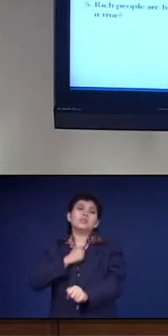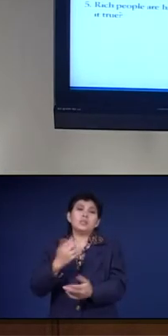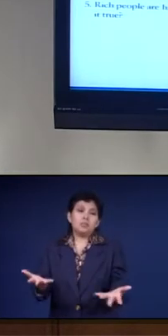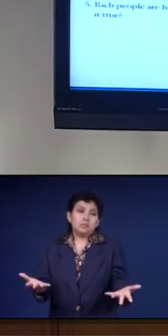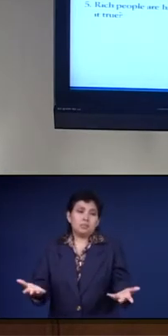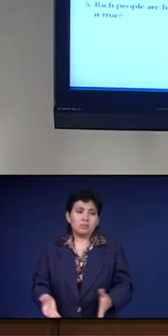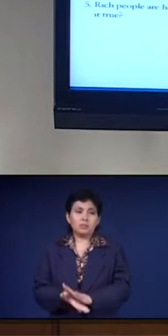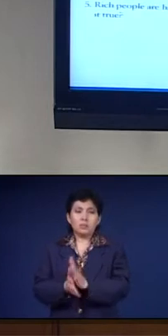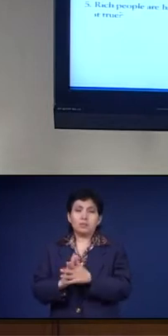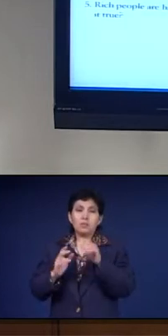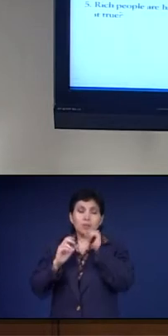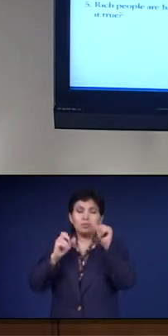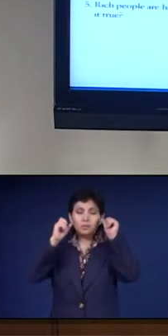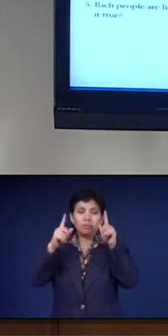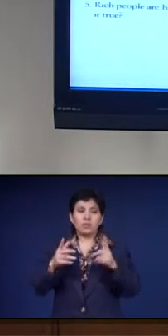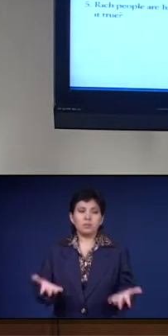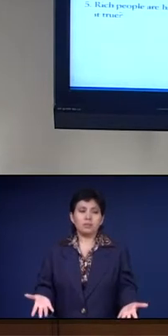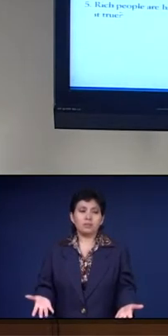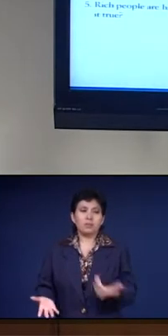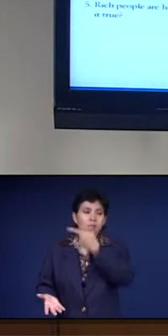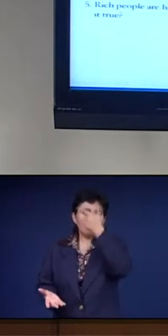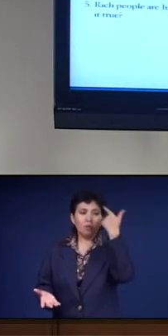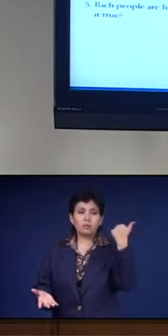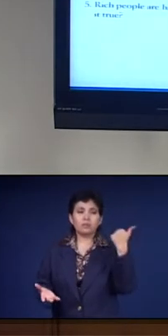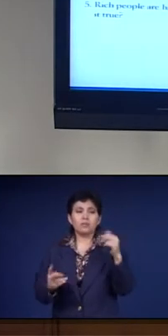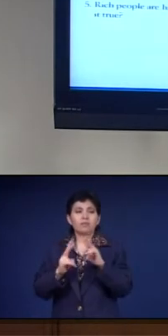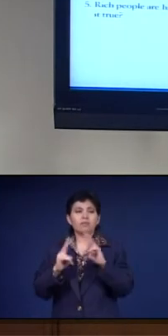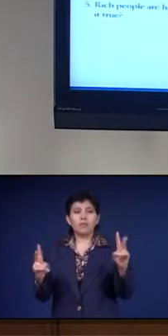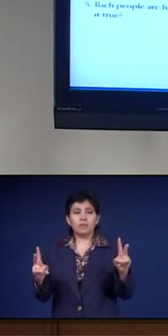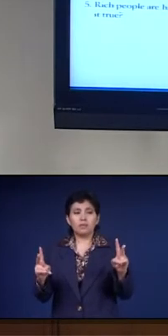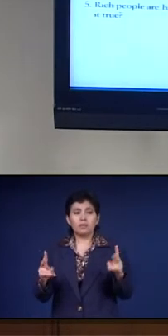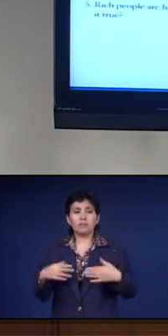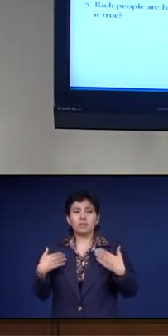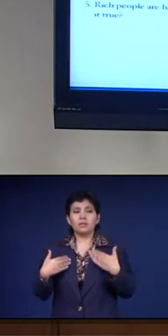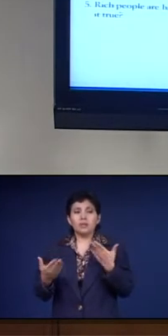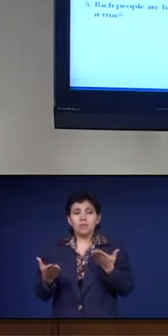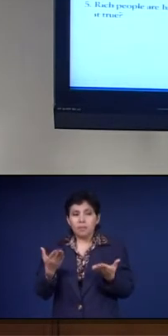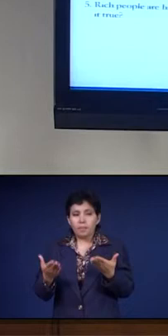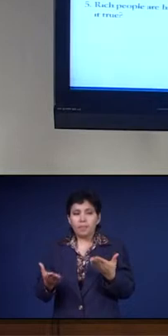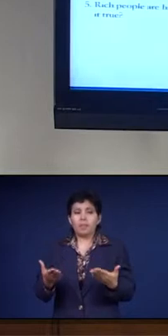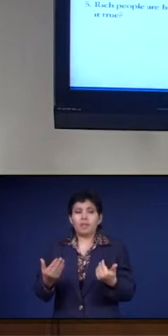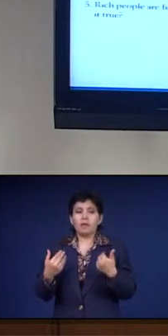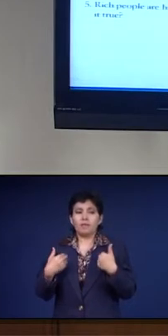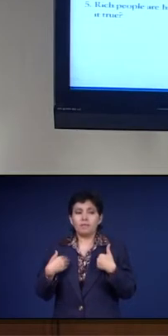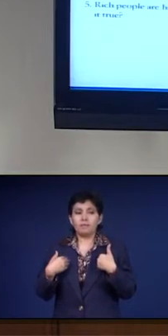murder. It's not surprising at all because they are very happy despite they have a